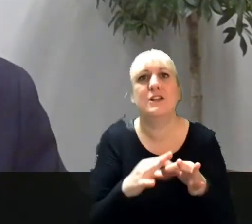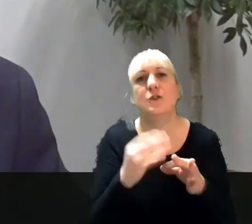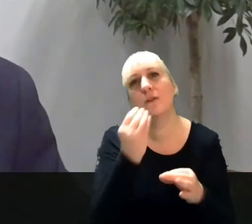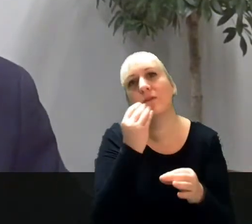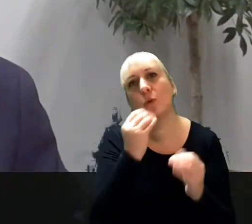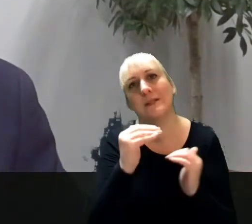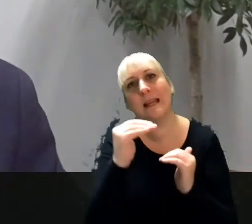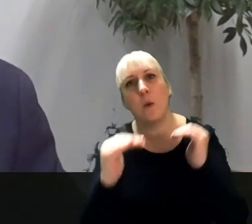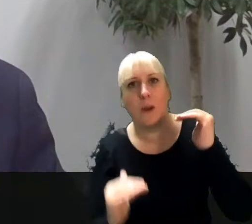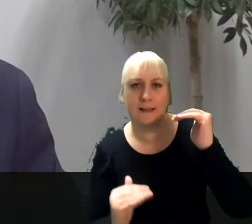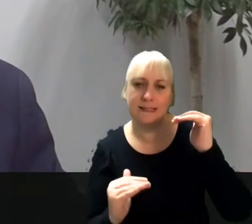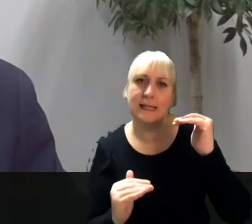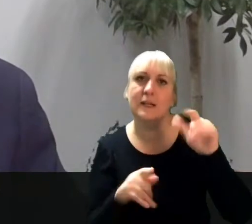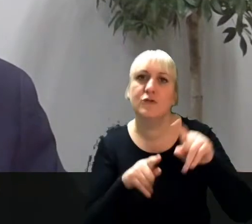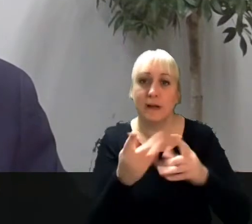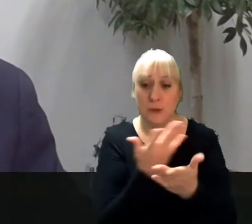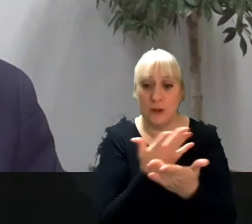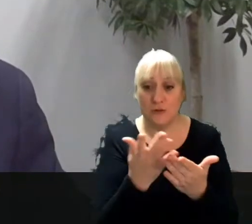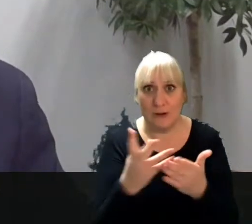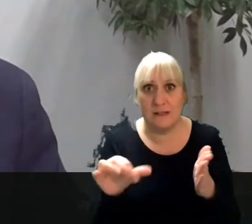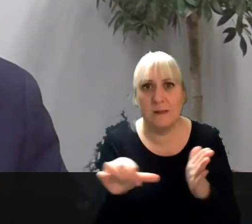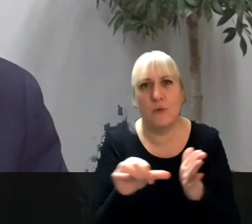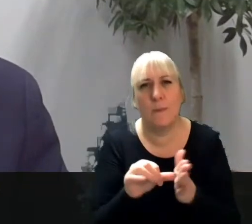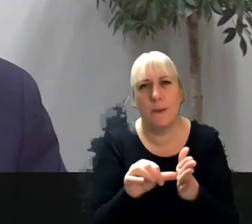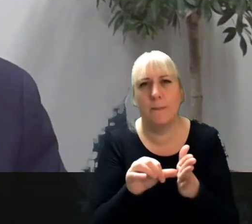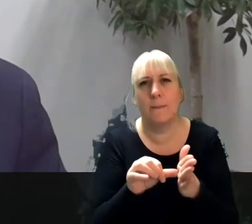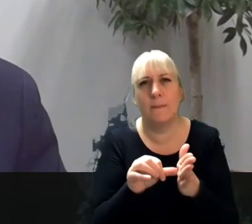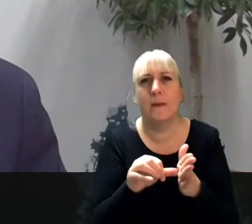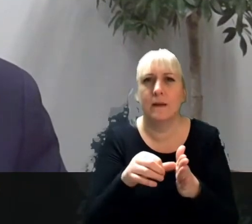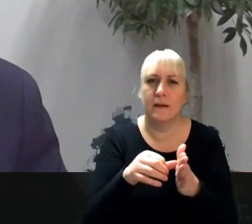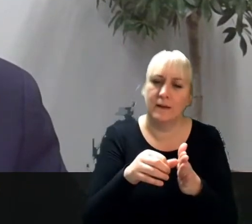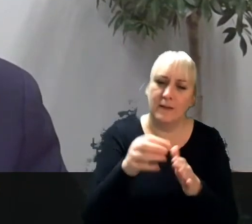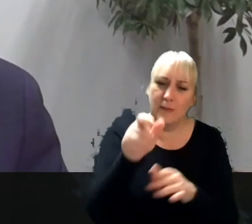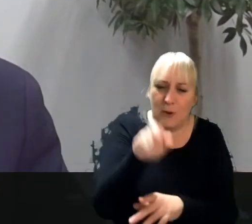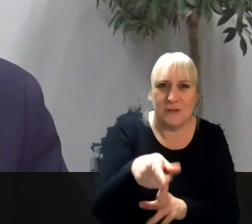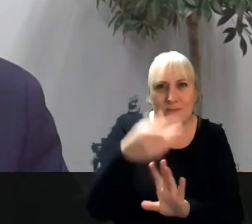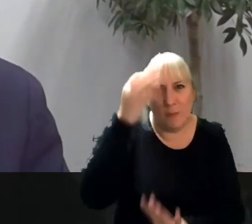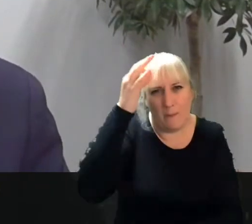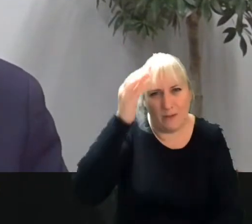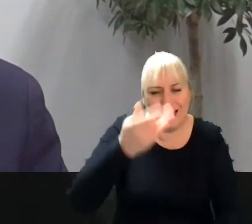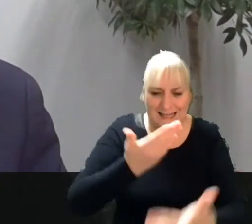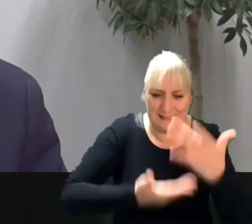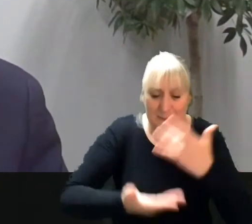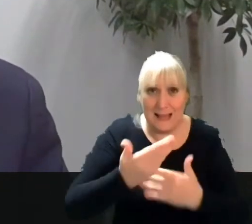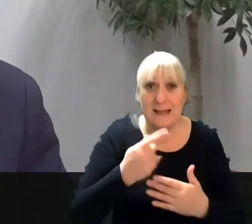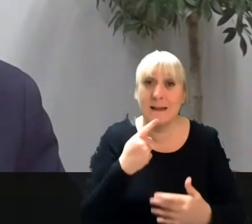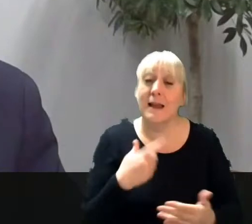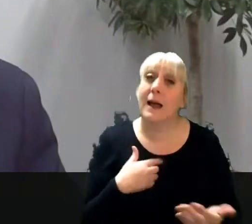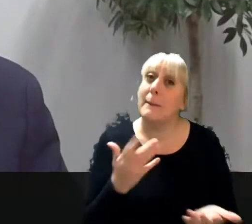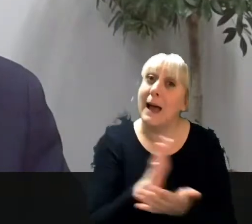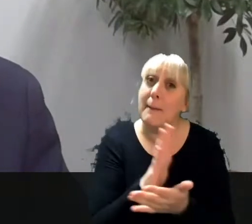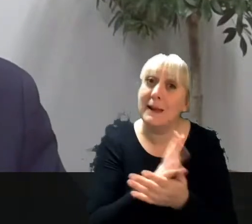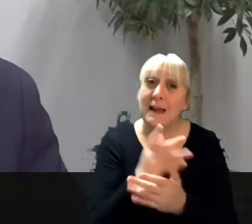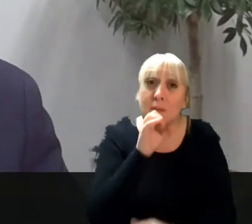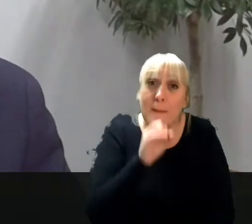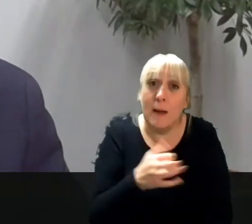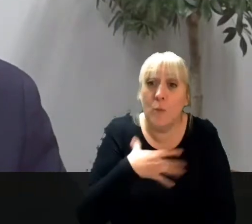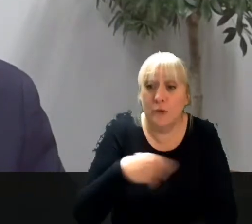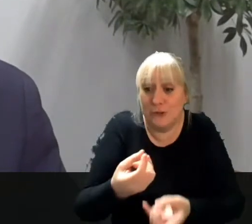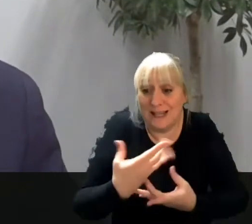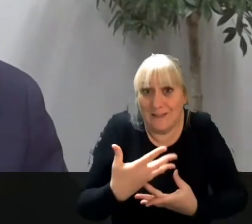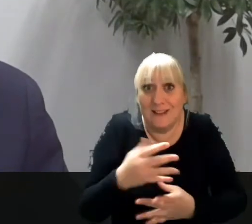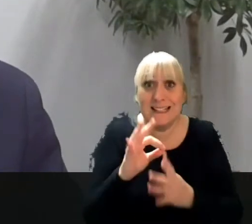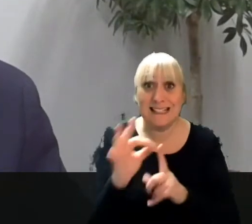issue that our colleague from Barnet raised. And again, Navin, I'm more than happy if the gentleman wants to give his details to provide